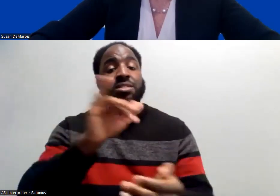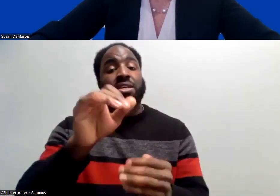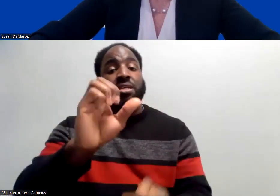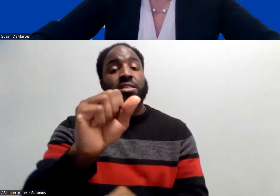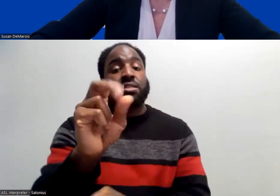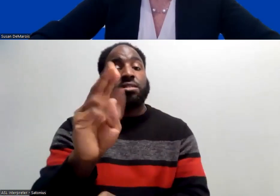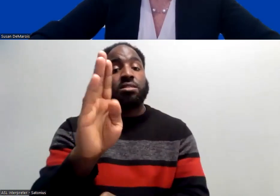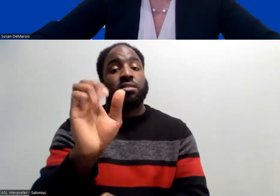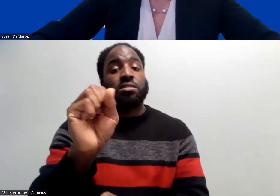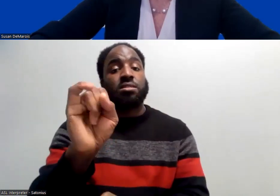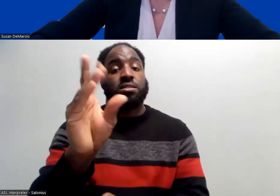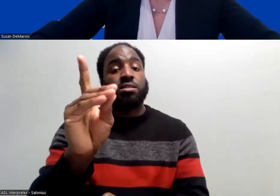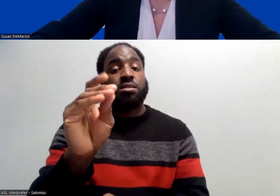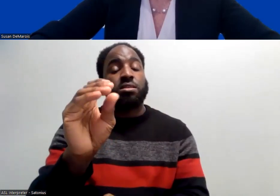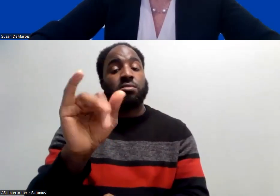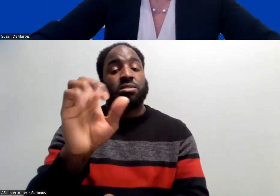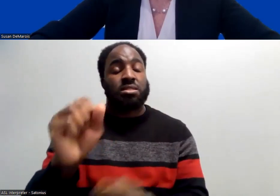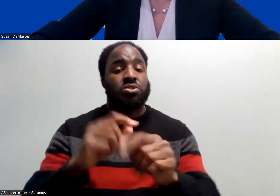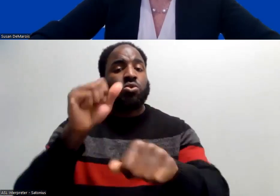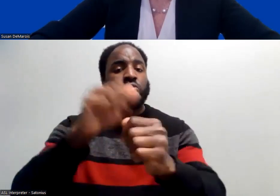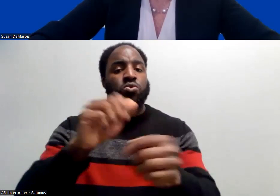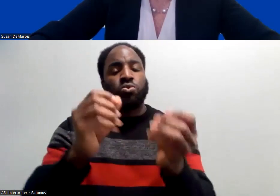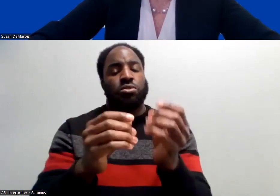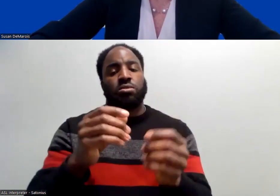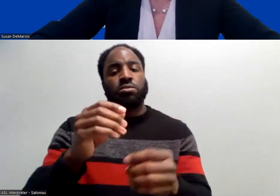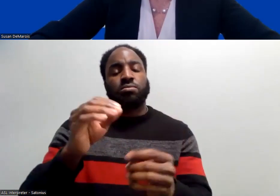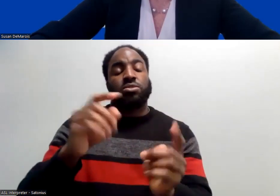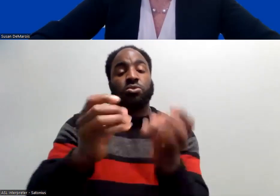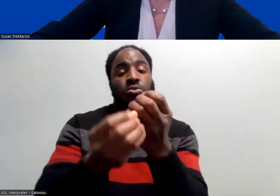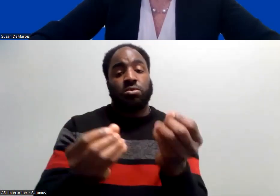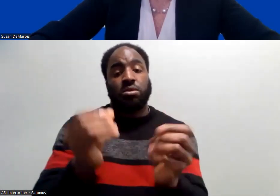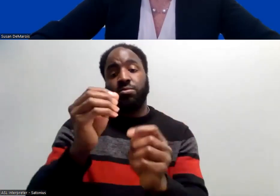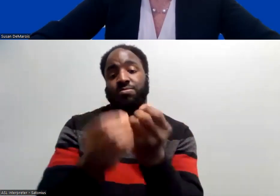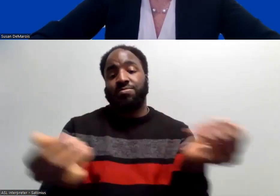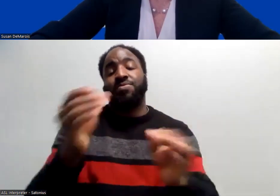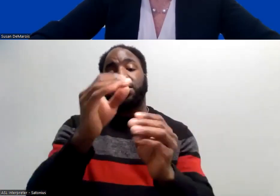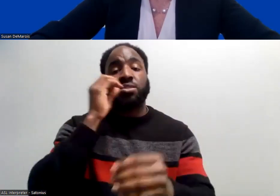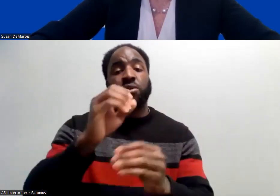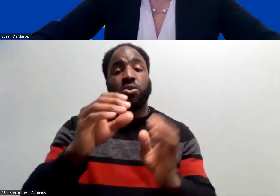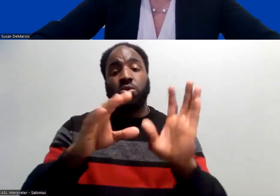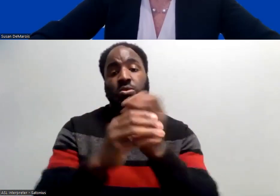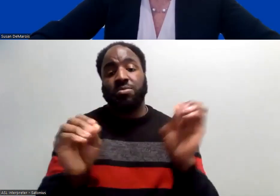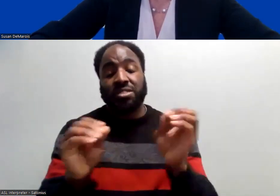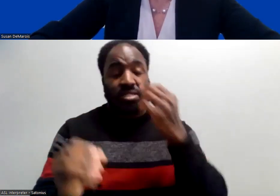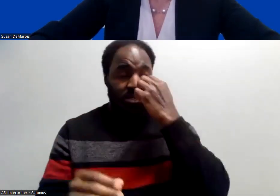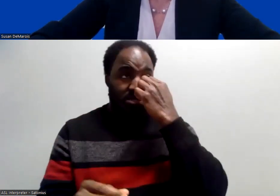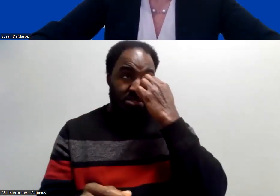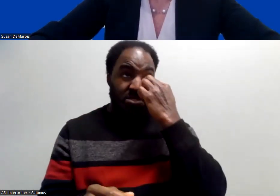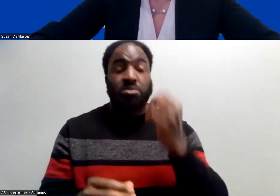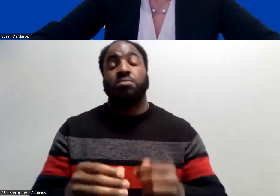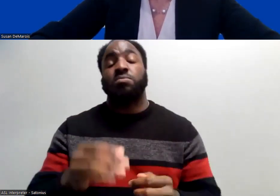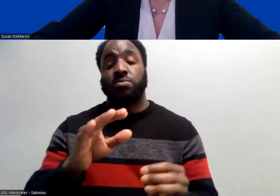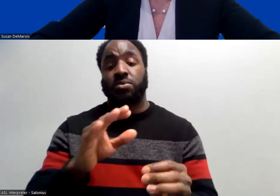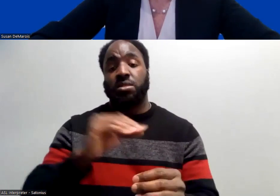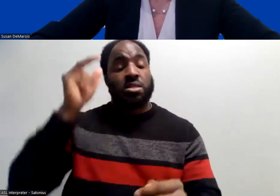prevent homelessness. Is there a role for the state in convening those local officials, hearing from them firsthand what